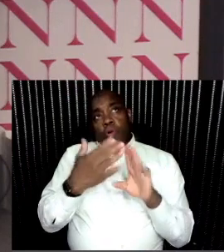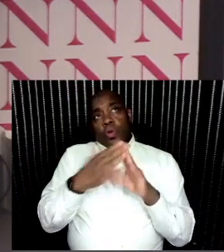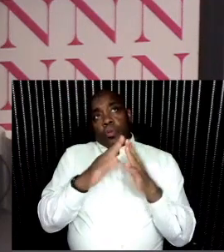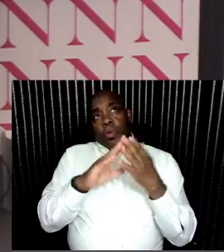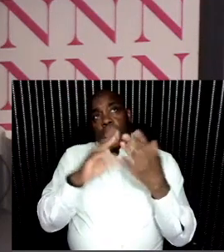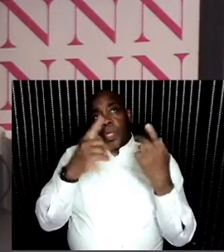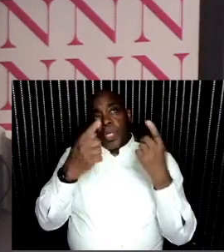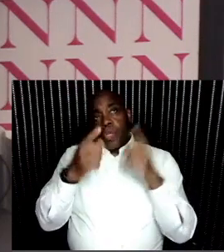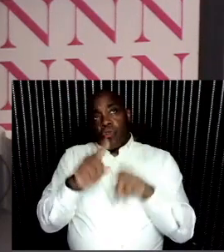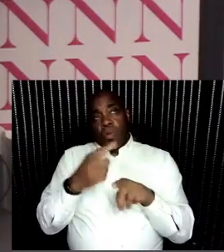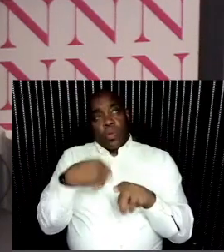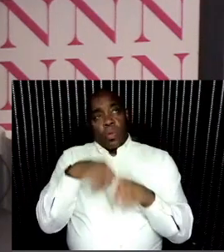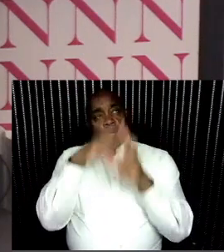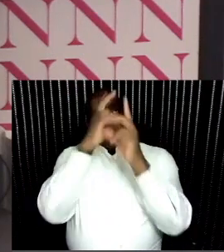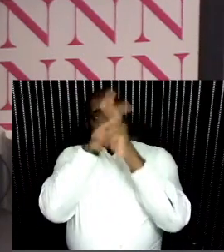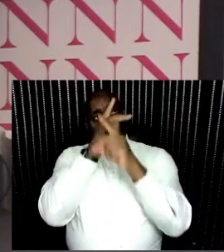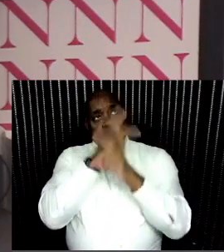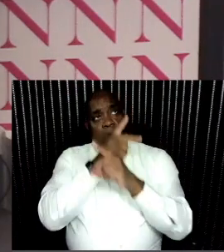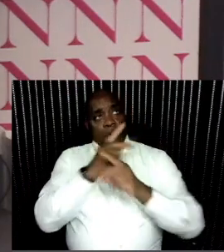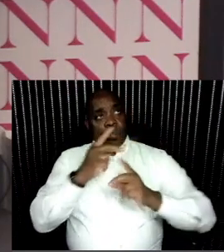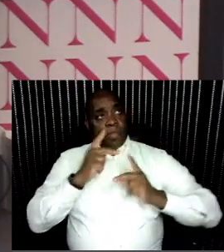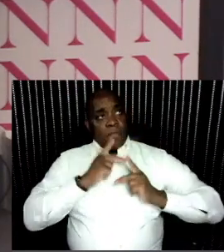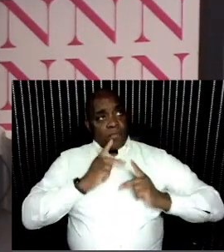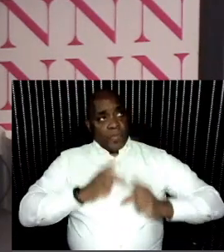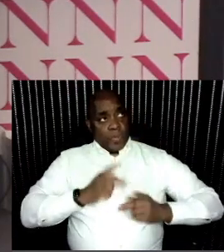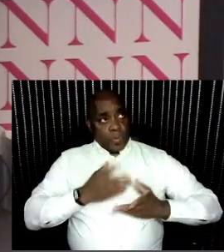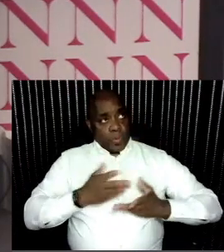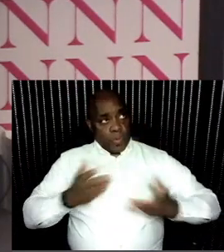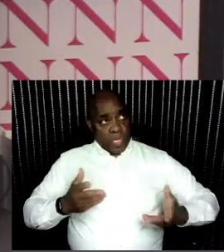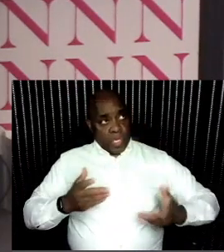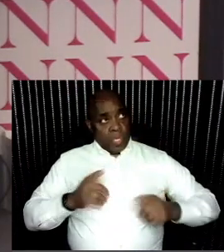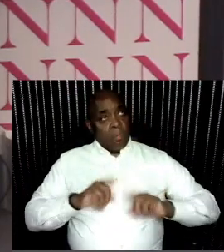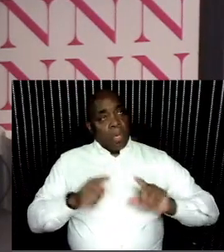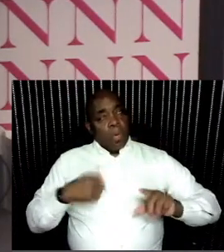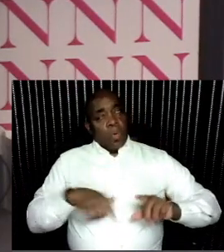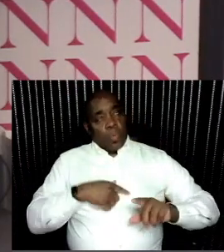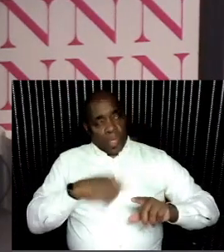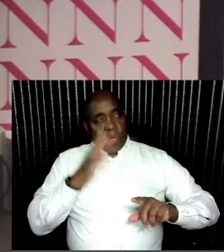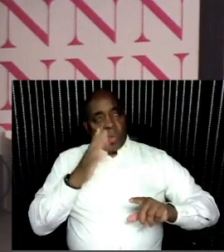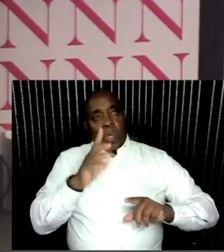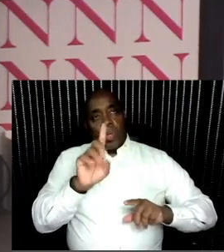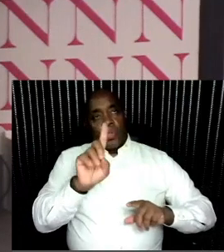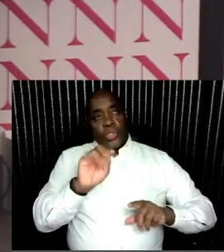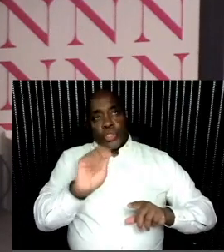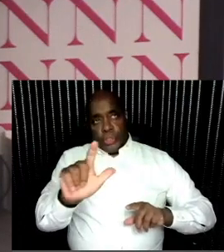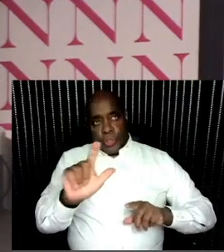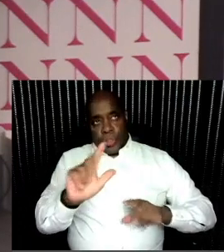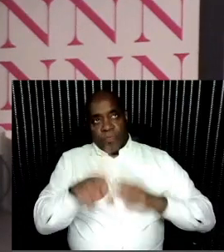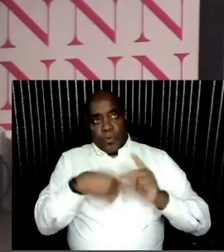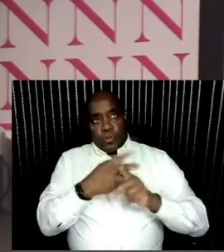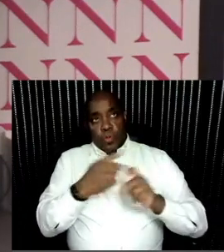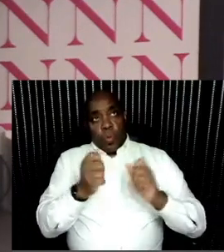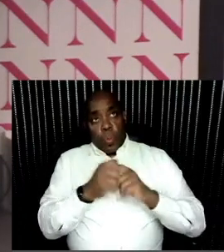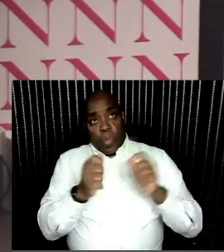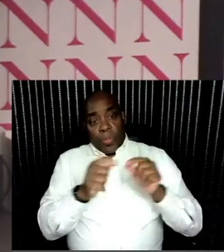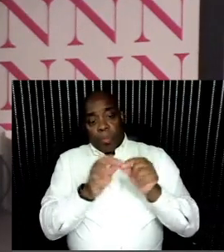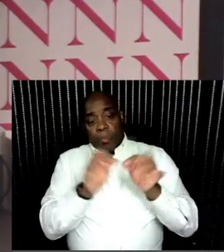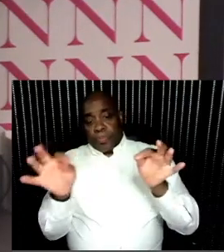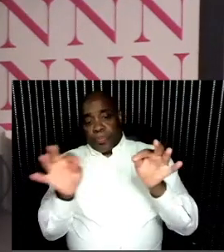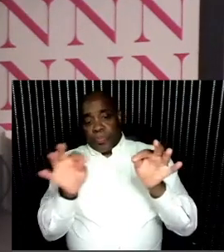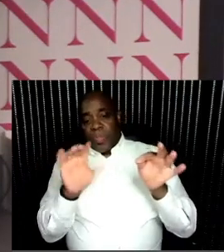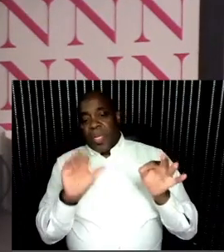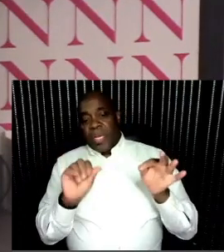out, okay, you're gonna keep the physical thing, but we're gonna have the digital version with this sort of caveat. And